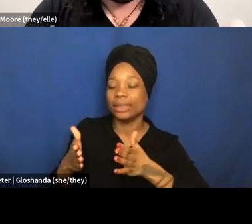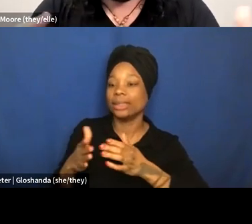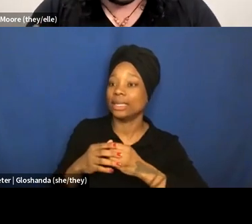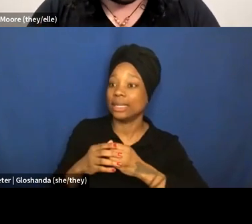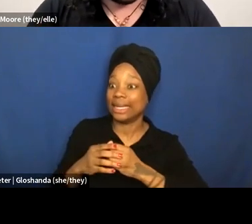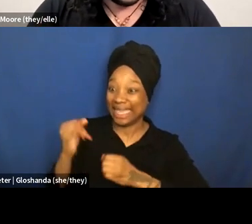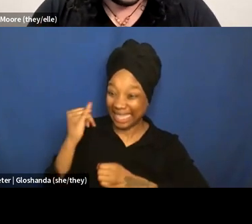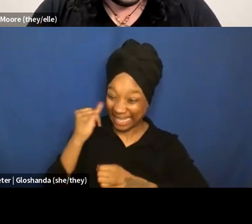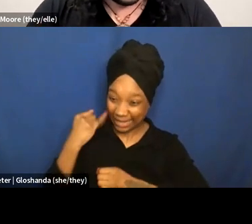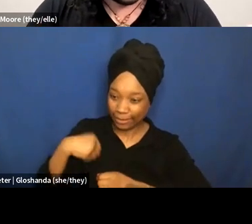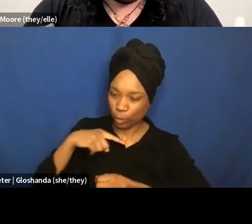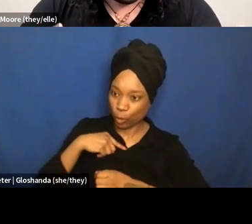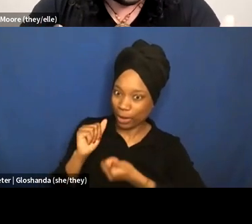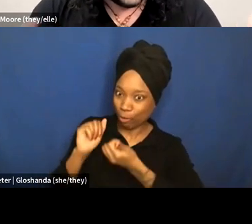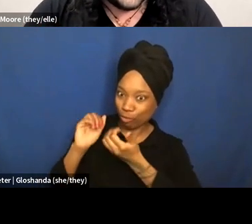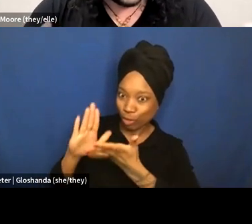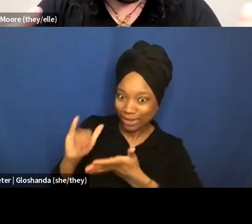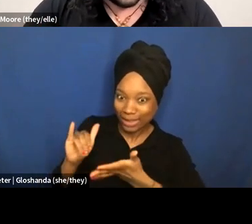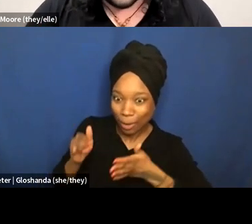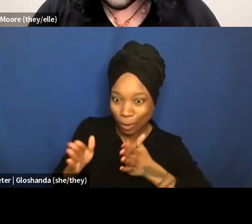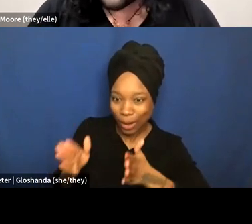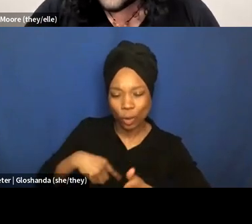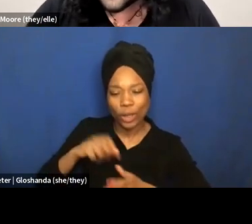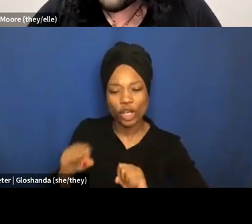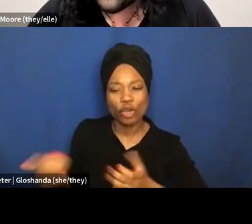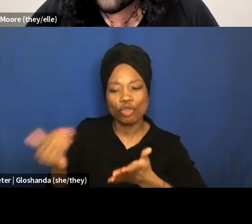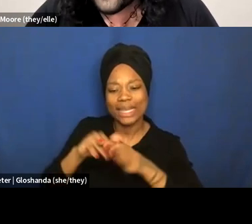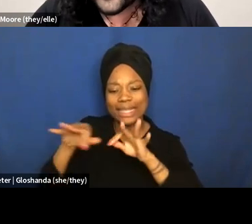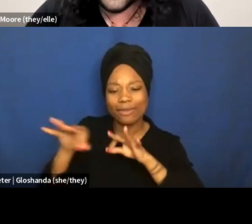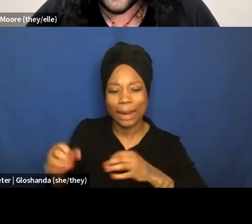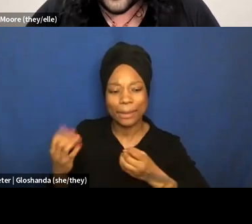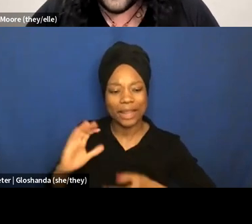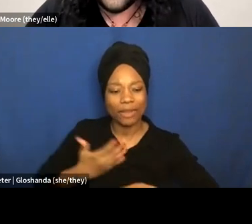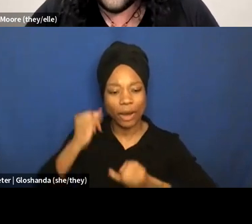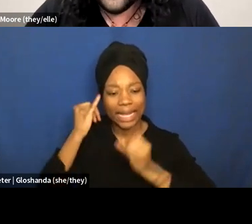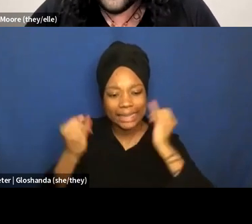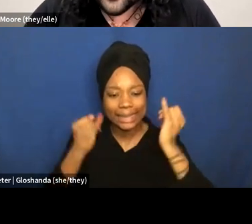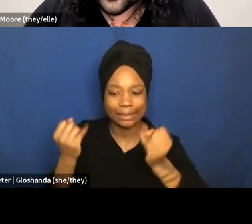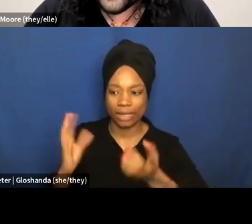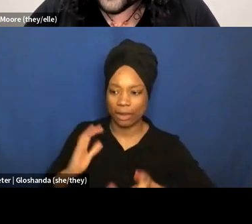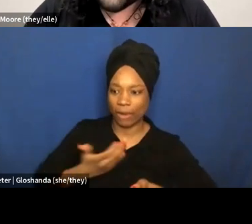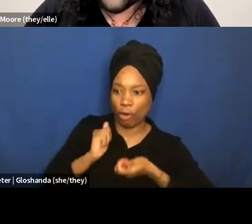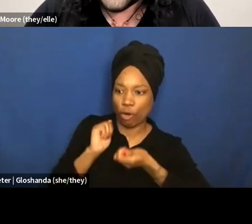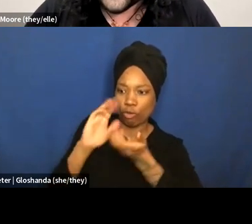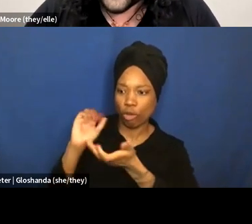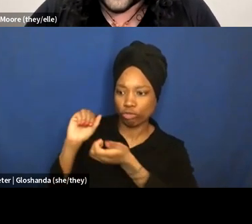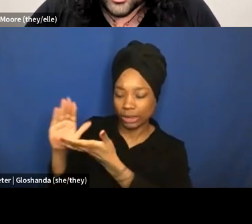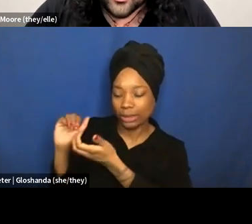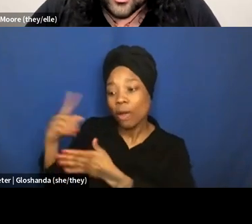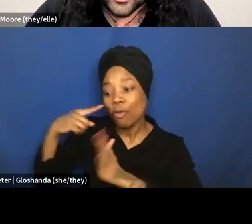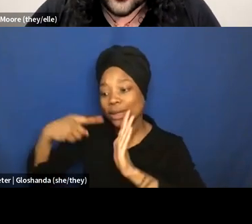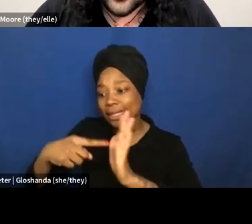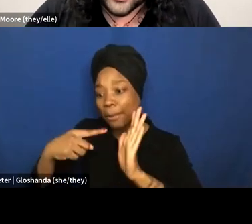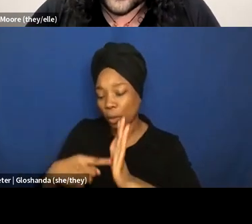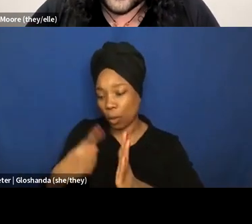could redefine a lot of our ideas and approaches. So for example, one thing that I am focusing a